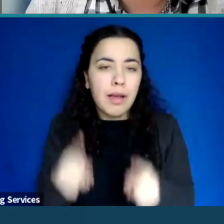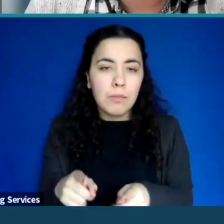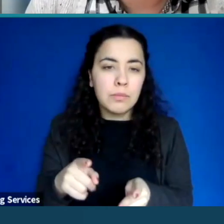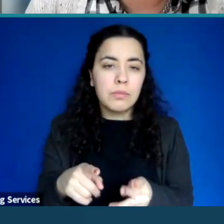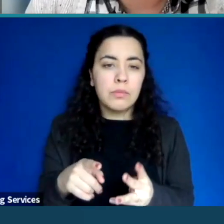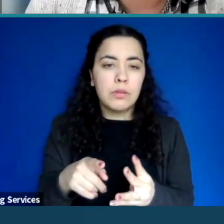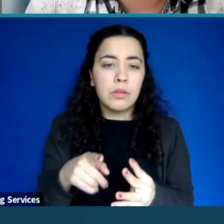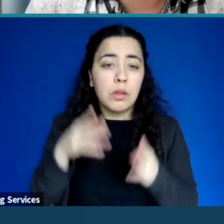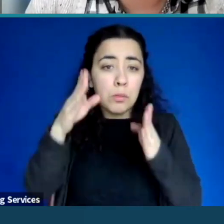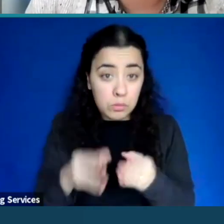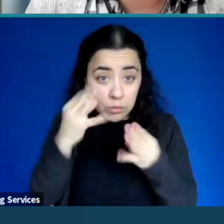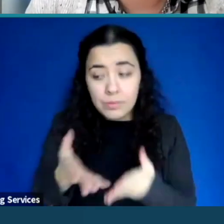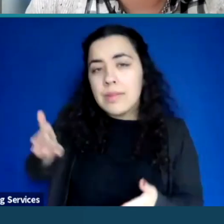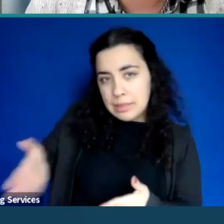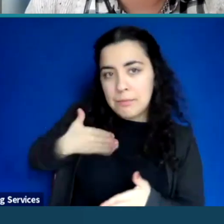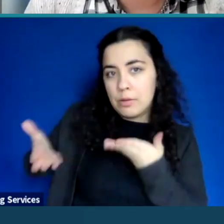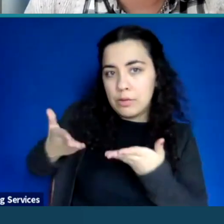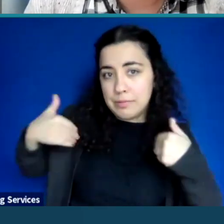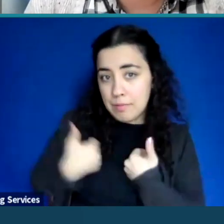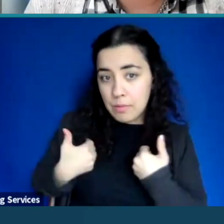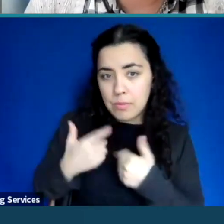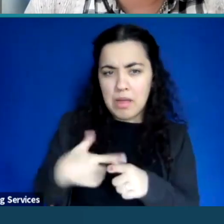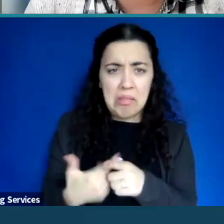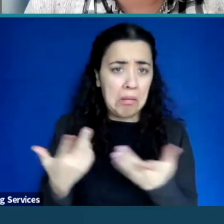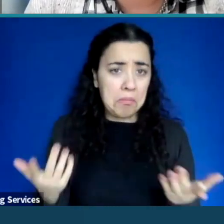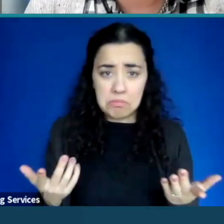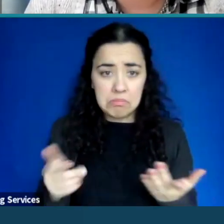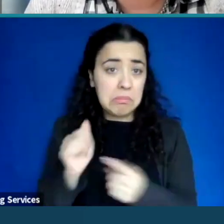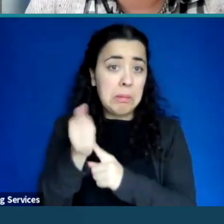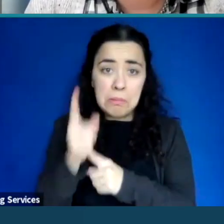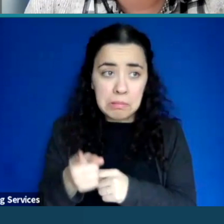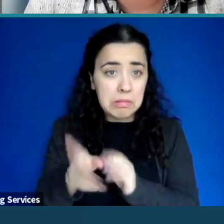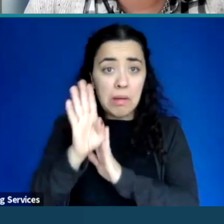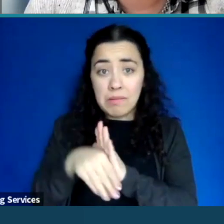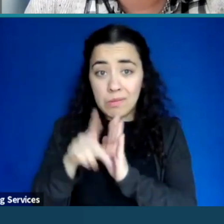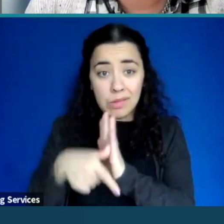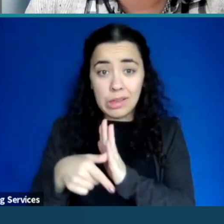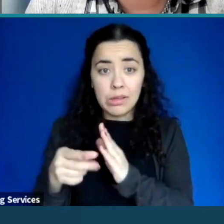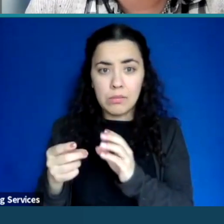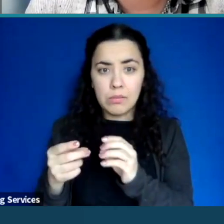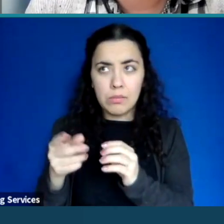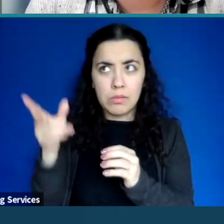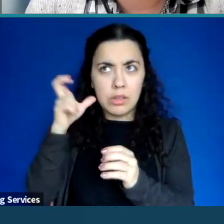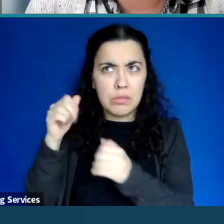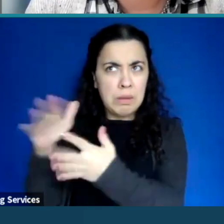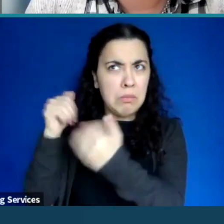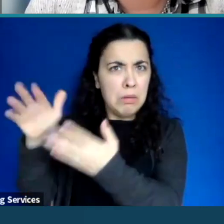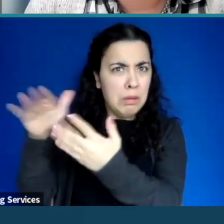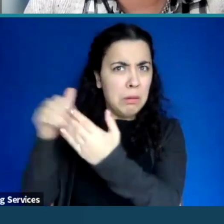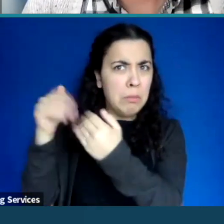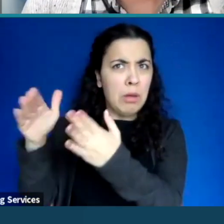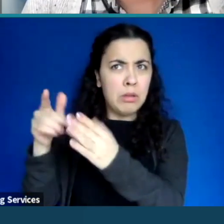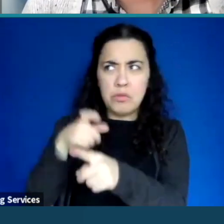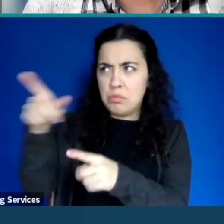has told you, yes, this is my service animal, and then 10 minutes, 30 minutes later, suddenly you hear excessive barking from in the